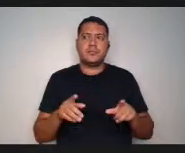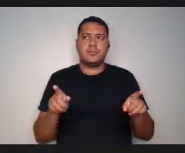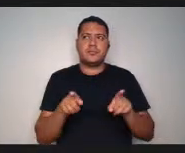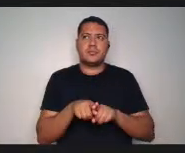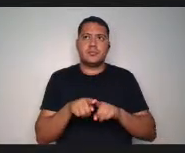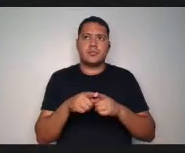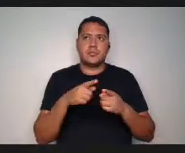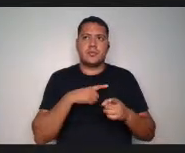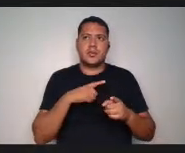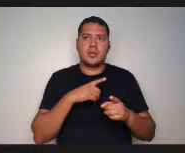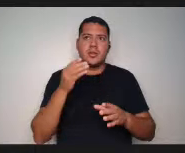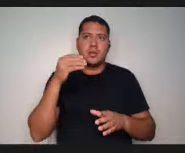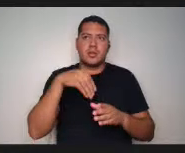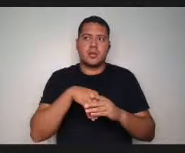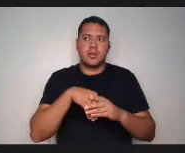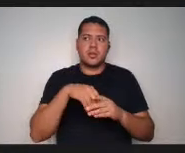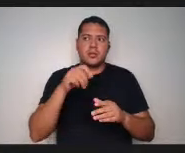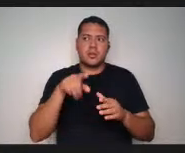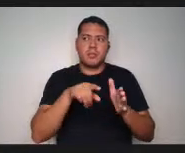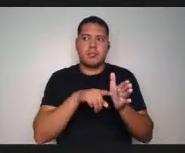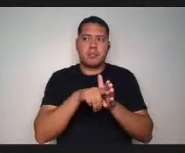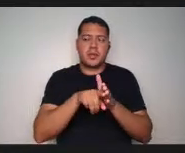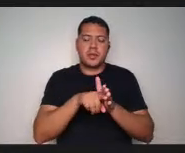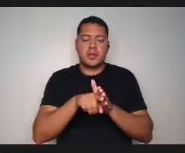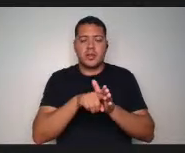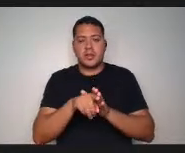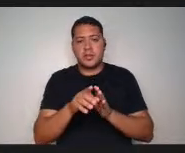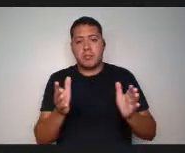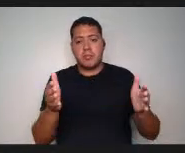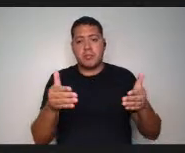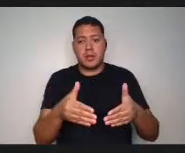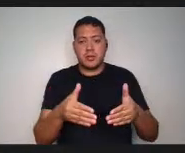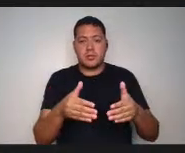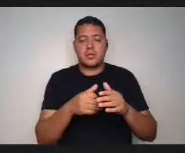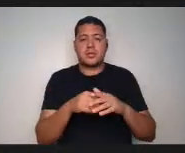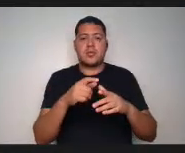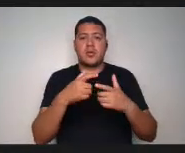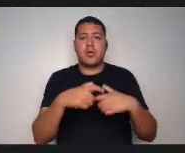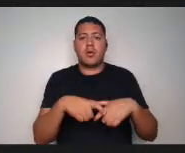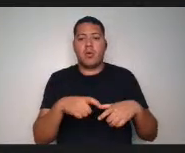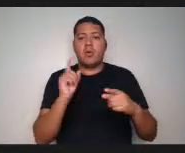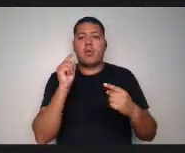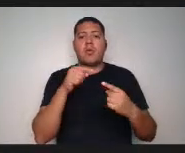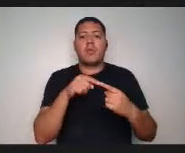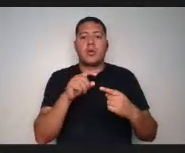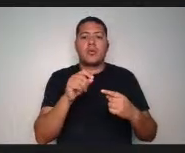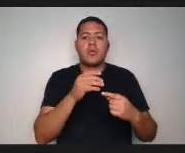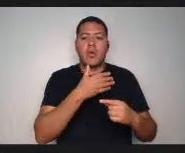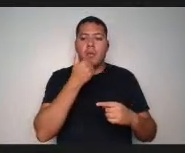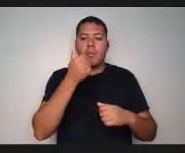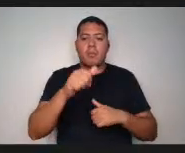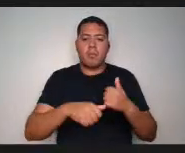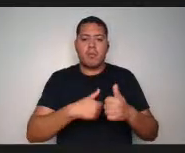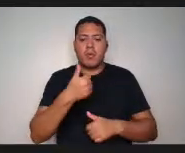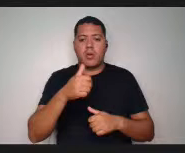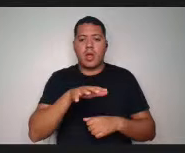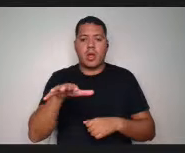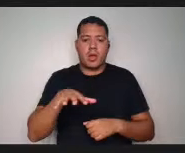research, where the goal is improvement of the workplace and the prevention of work stressors.